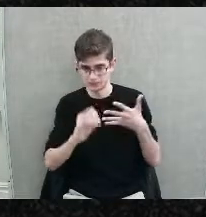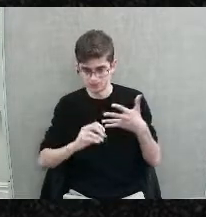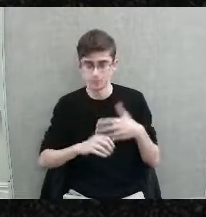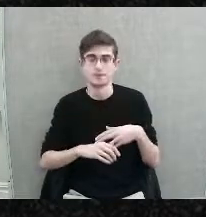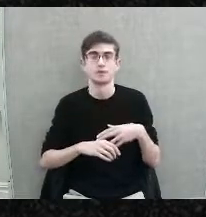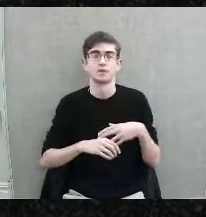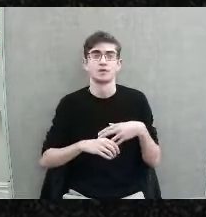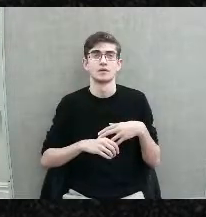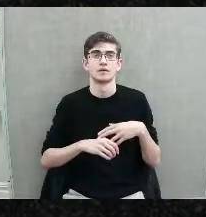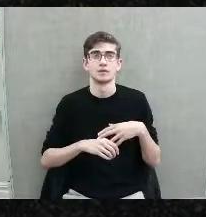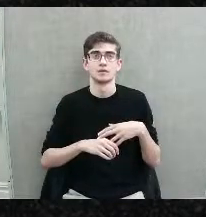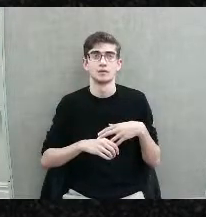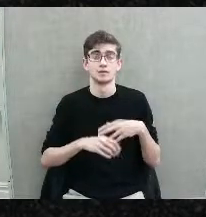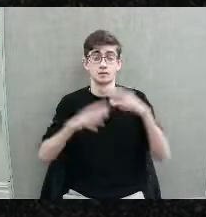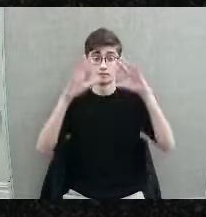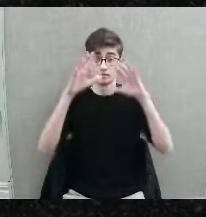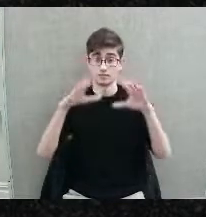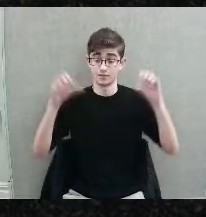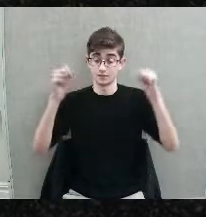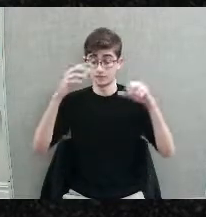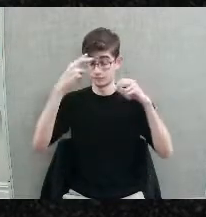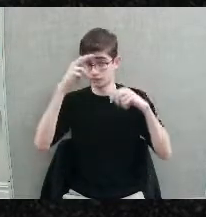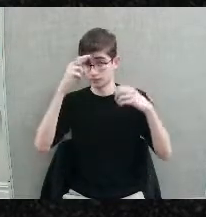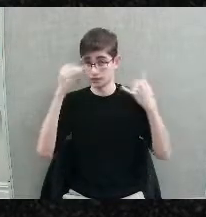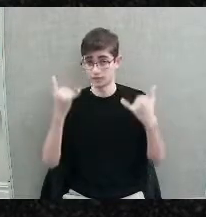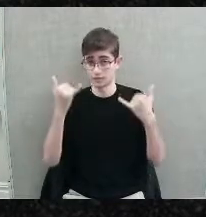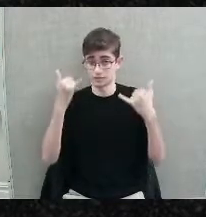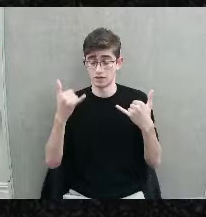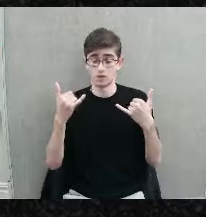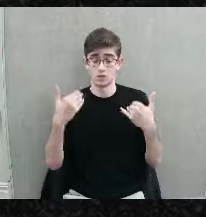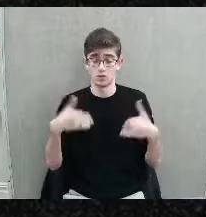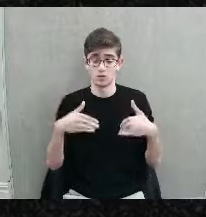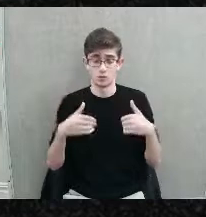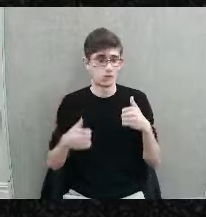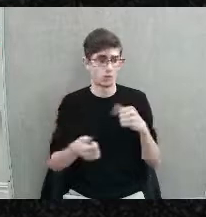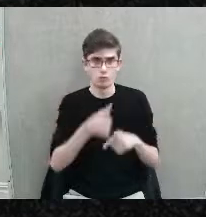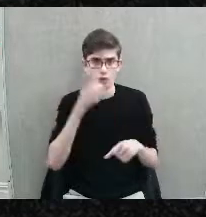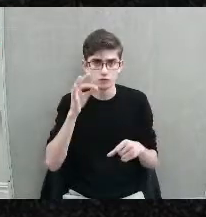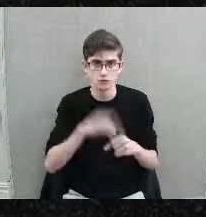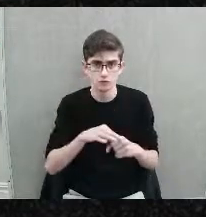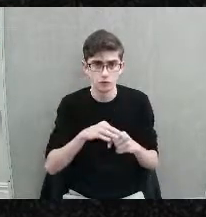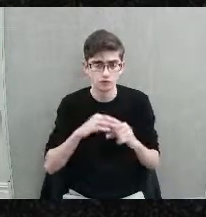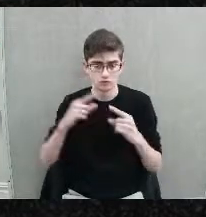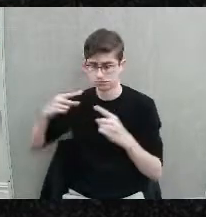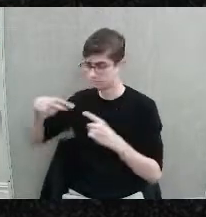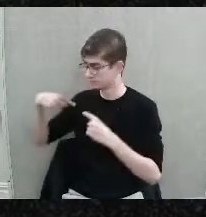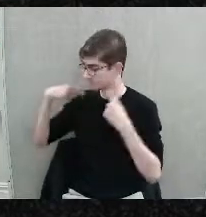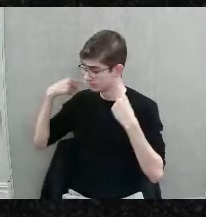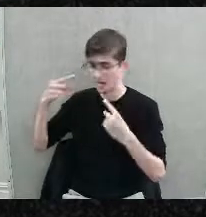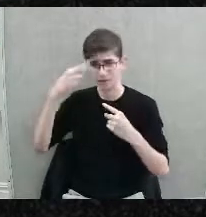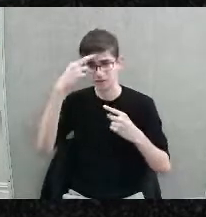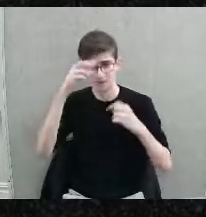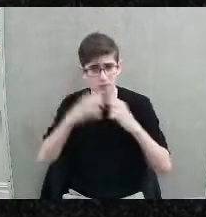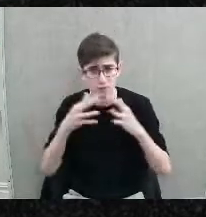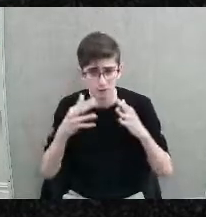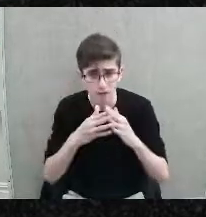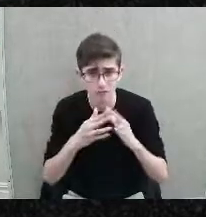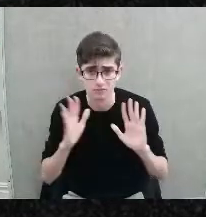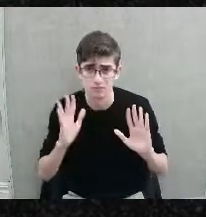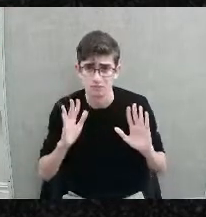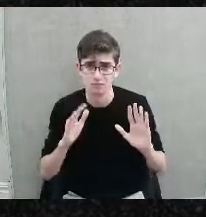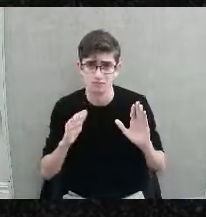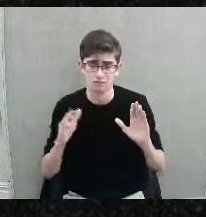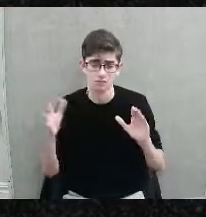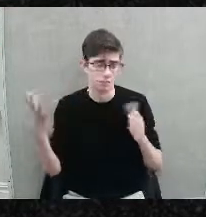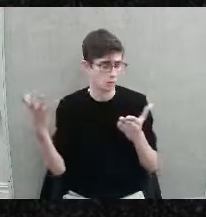López Obrador has been the president, the most voted president in the history of Mexico. He